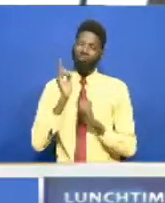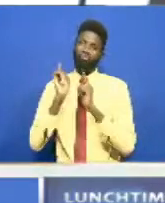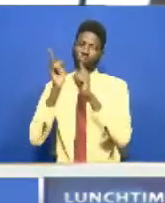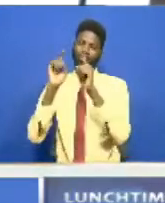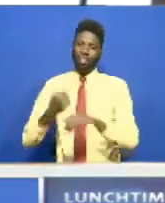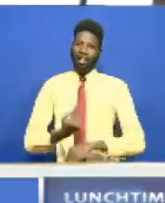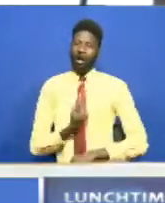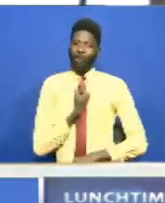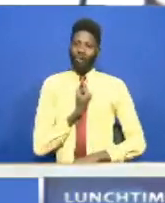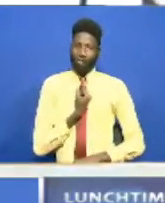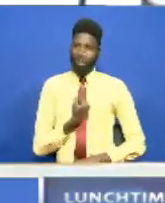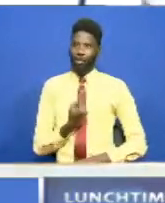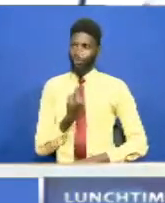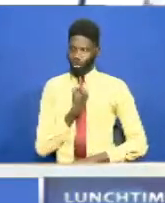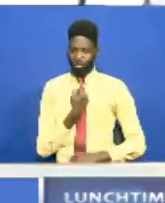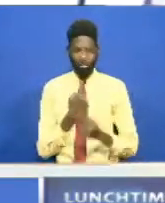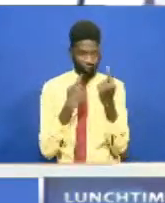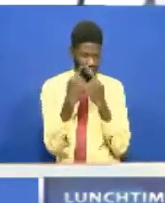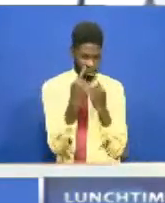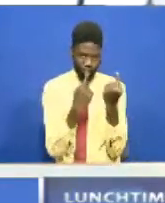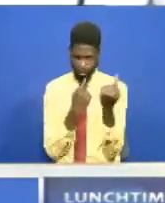kuja tutakuwa tunaongea hapa hapa.